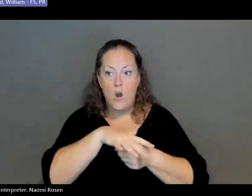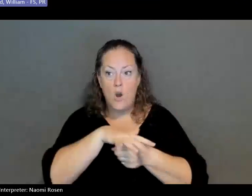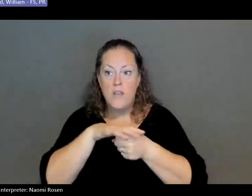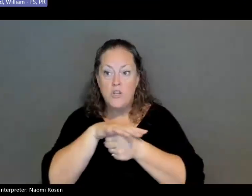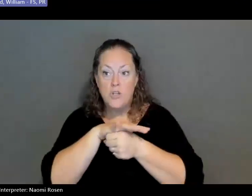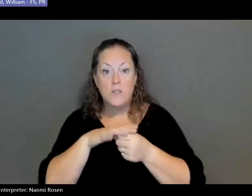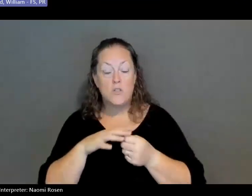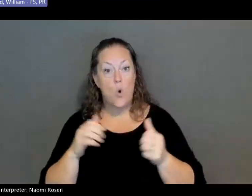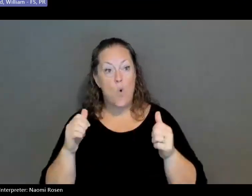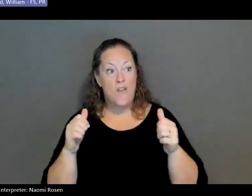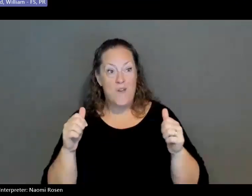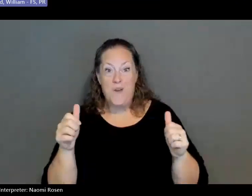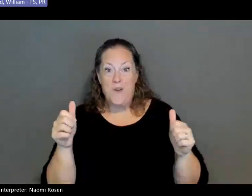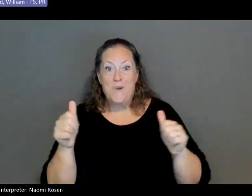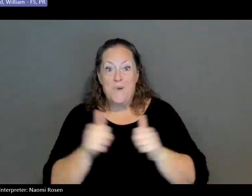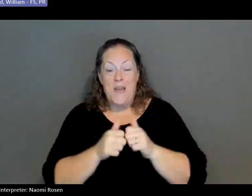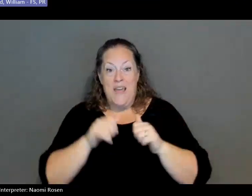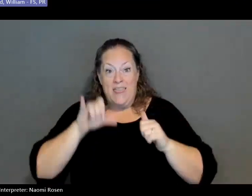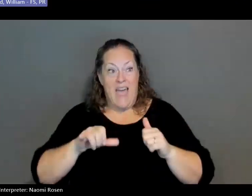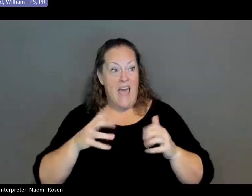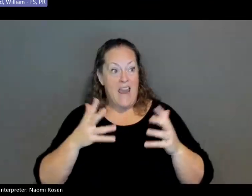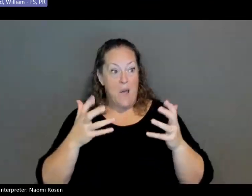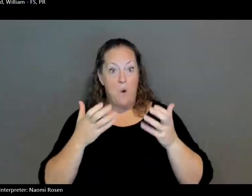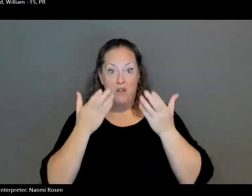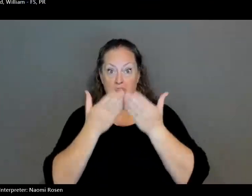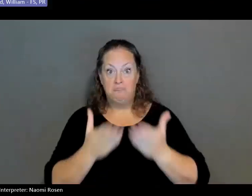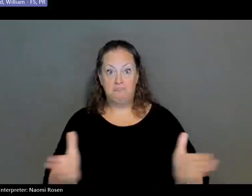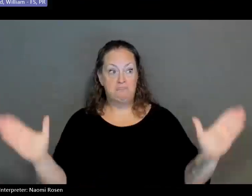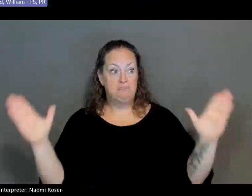that, let's leave it open to